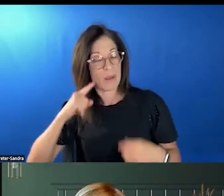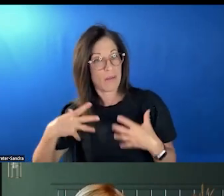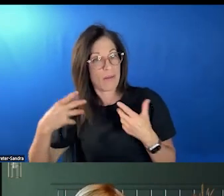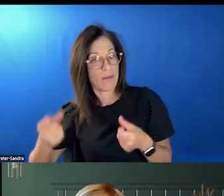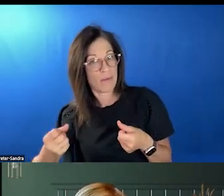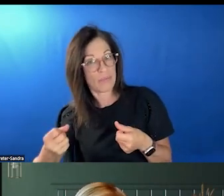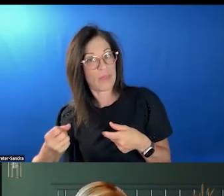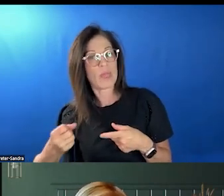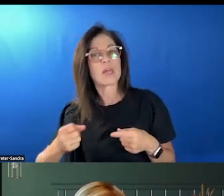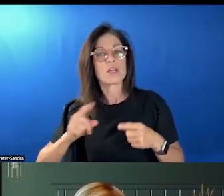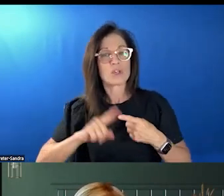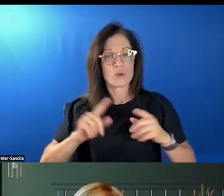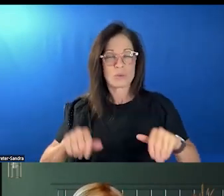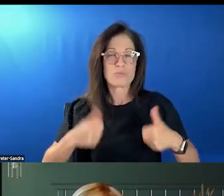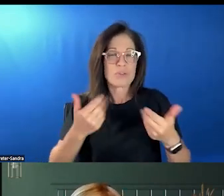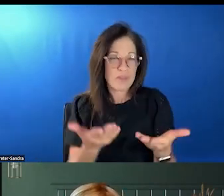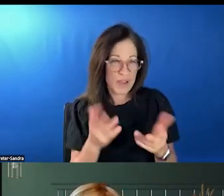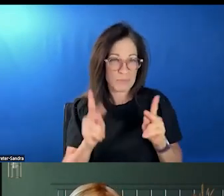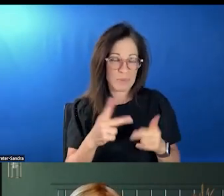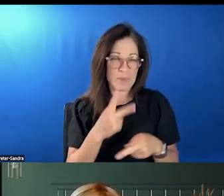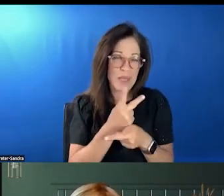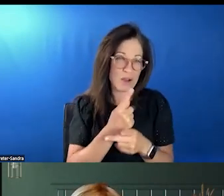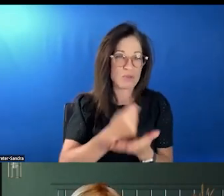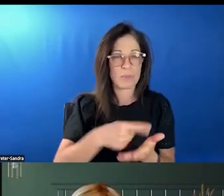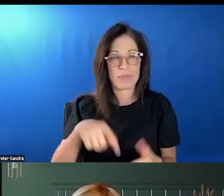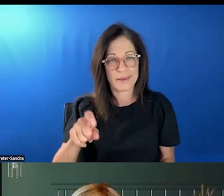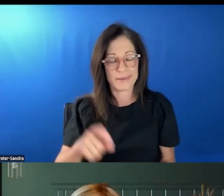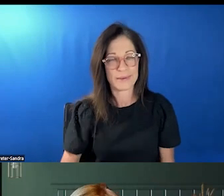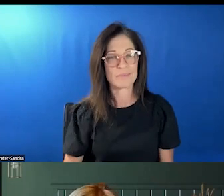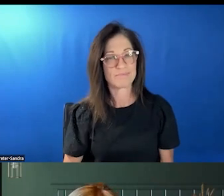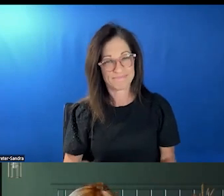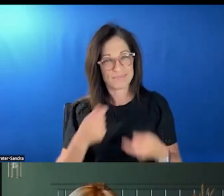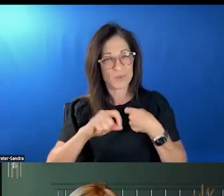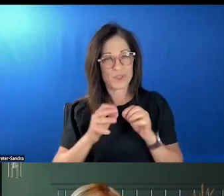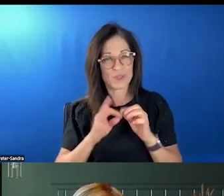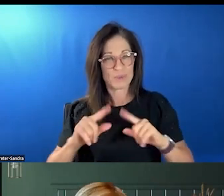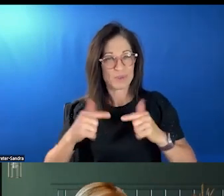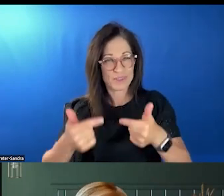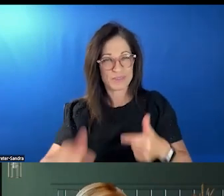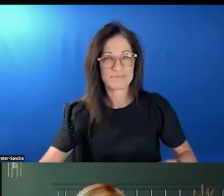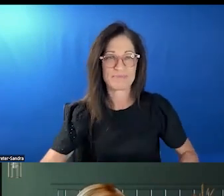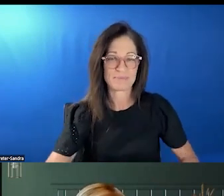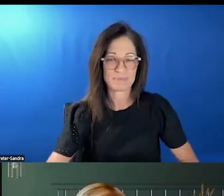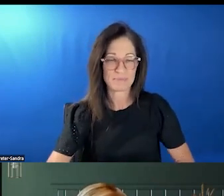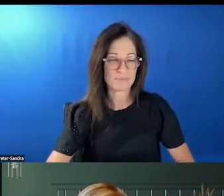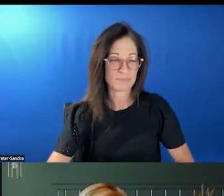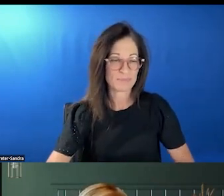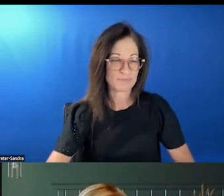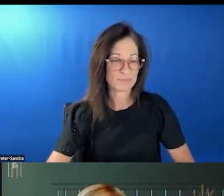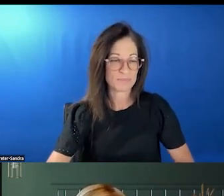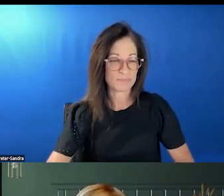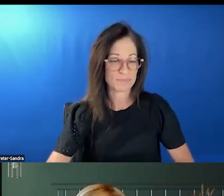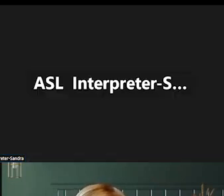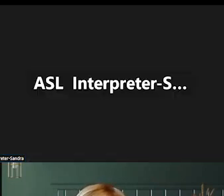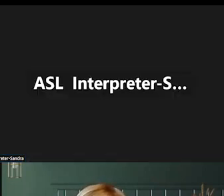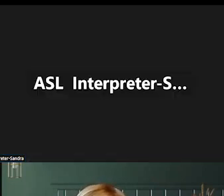side to get persons the care and treatment that they need. And I think in the long run, what we will